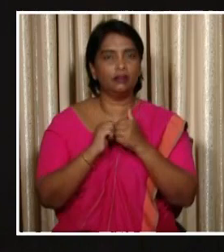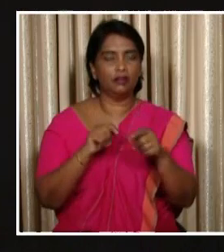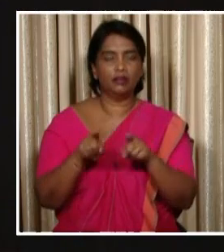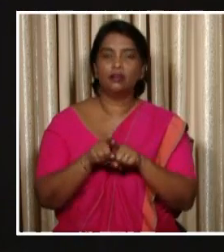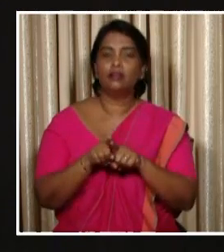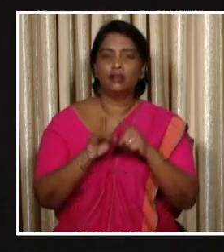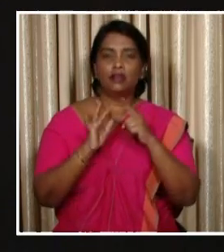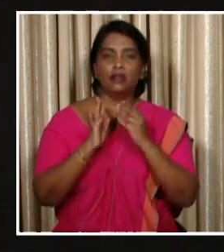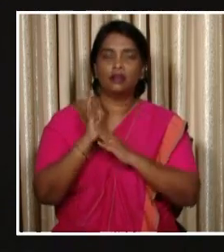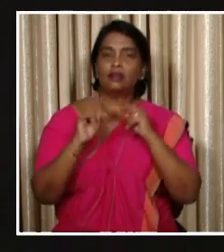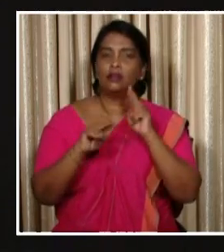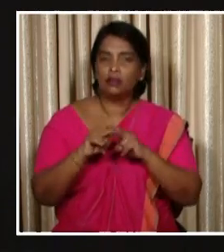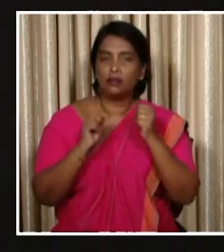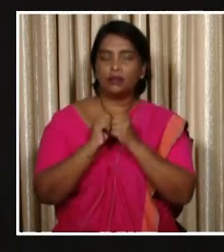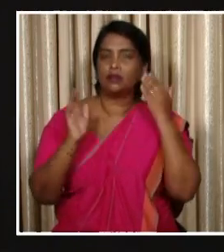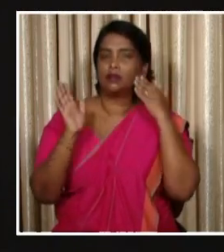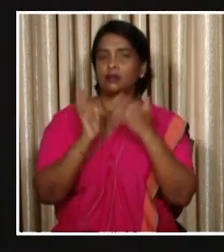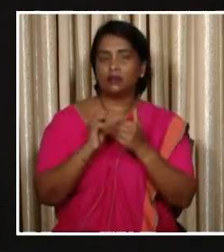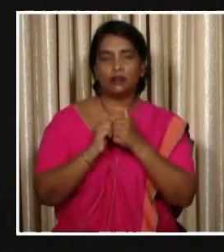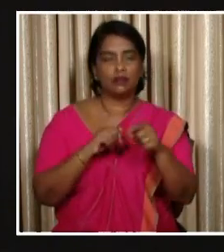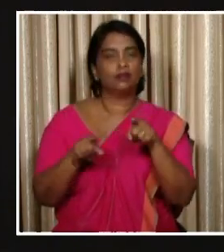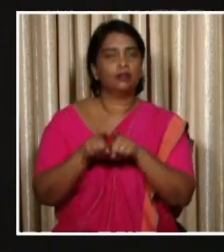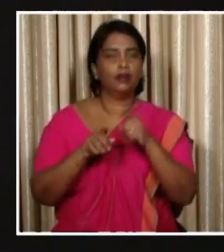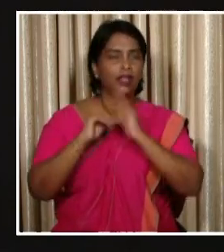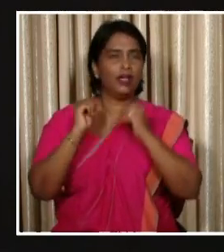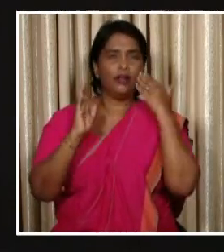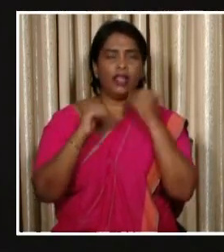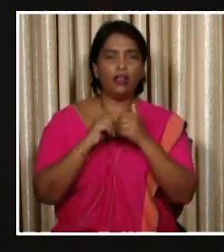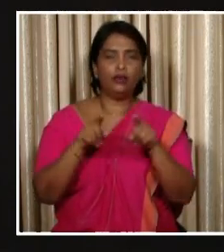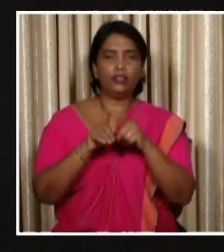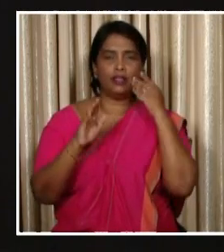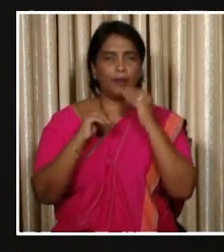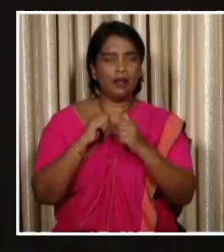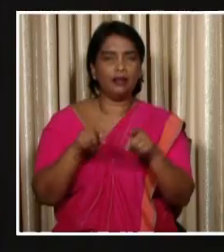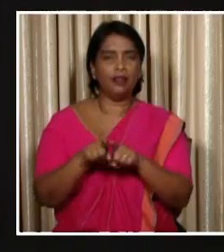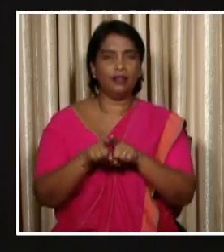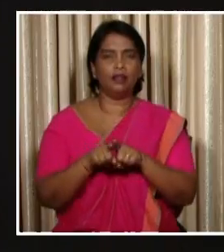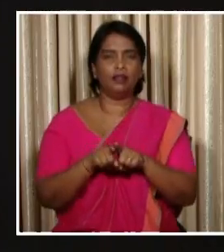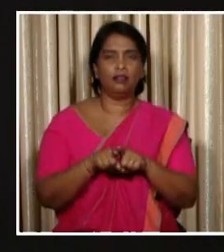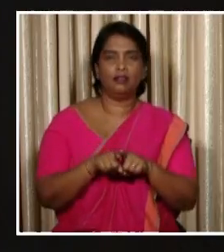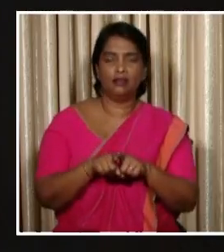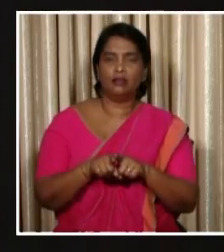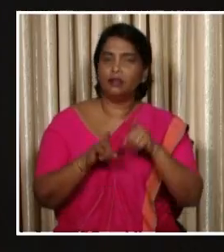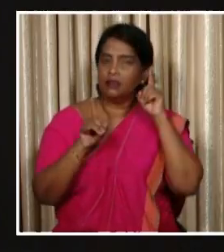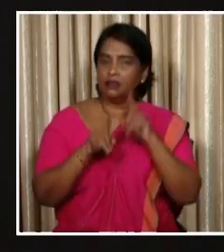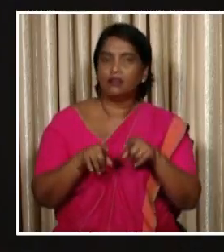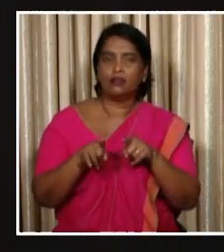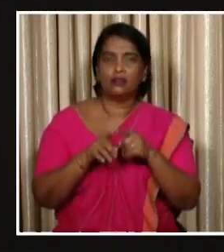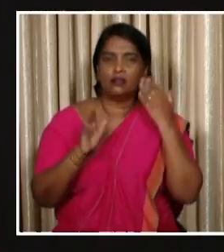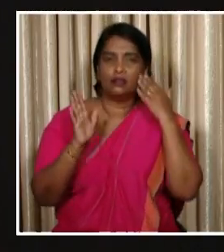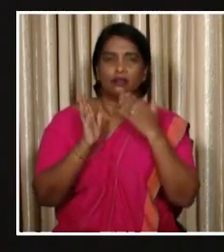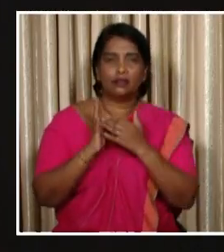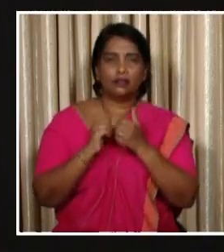promise. Within the IMF program, Honorable Deputy Speaker, we negotiated for the best benefit wherever